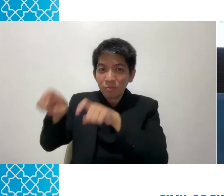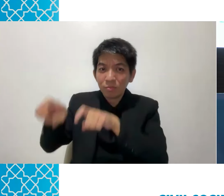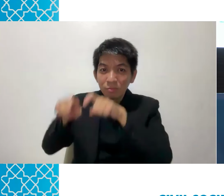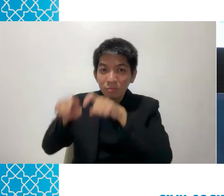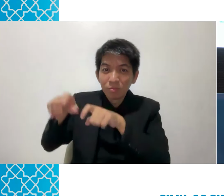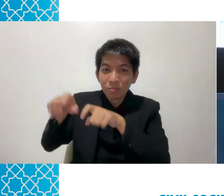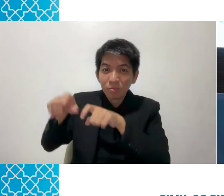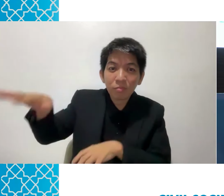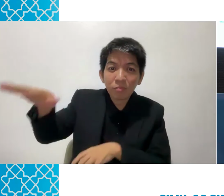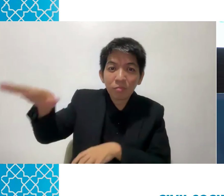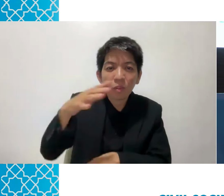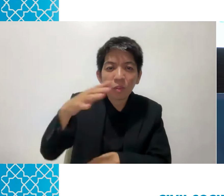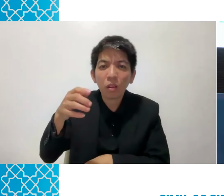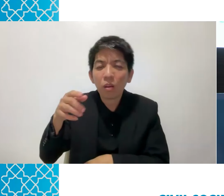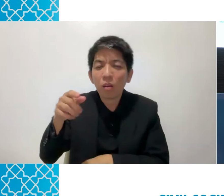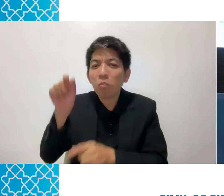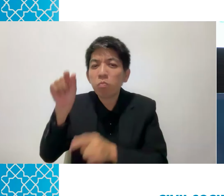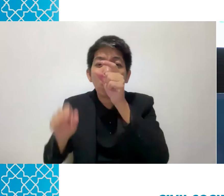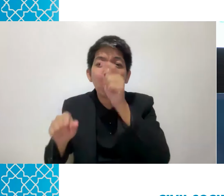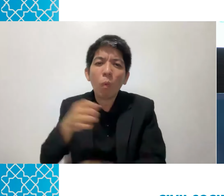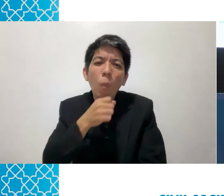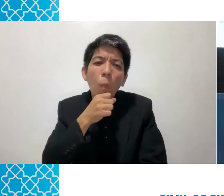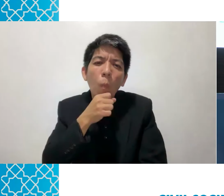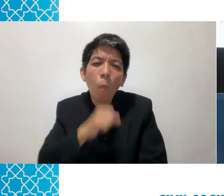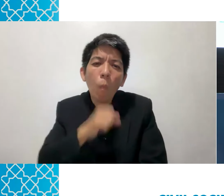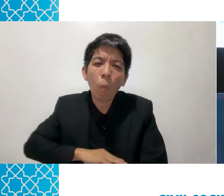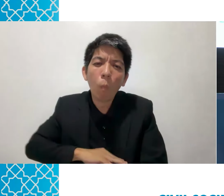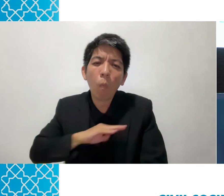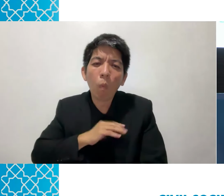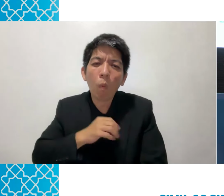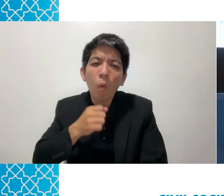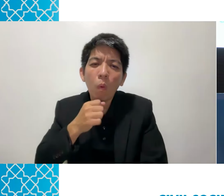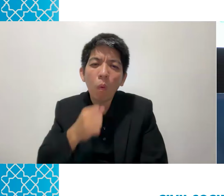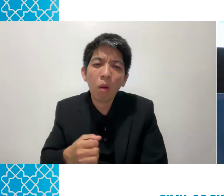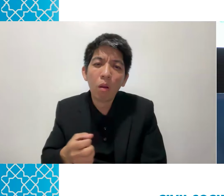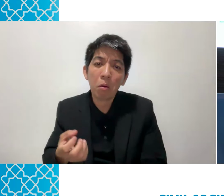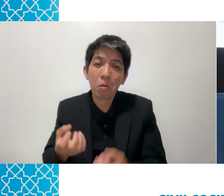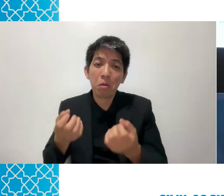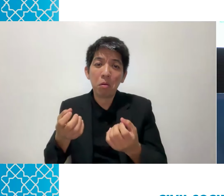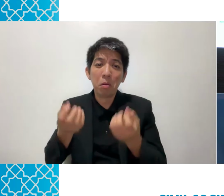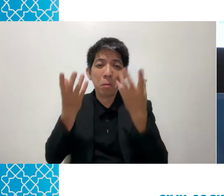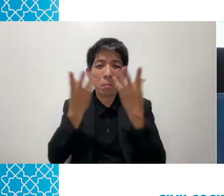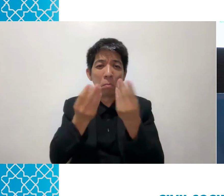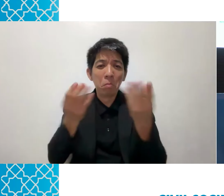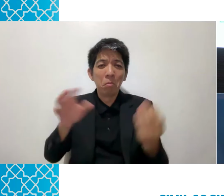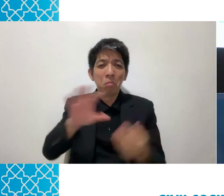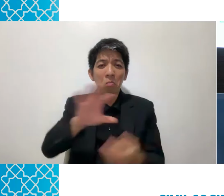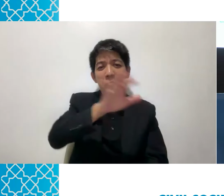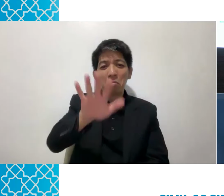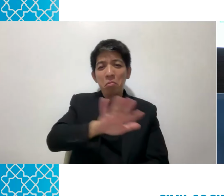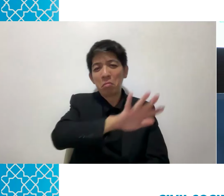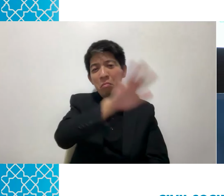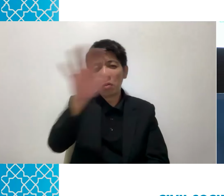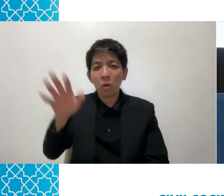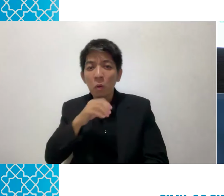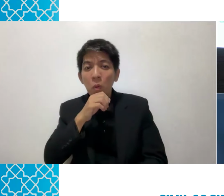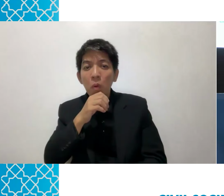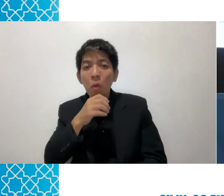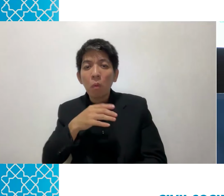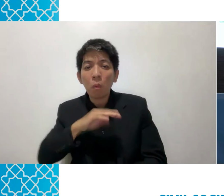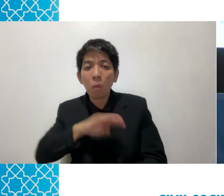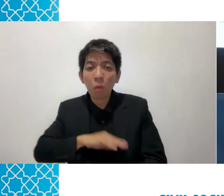the average age is 50, 60 now. It's the average, okay? It means that you have very old men and